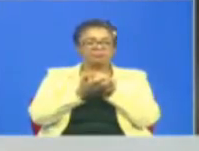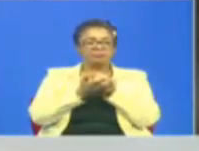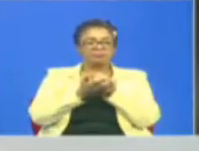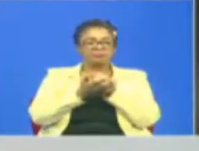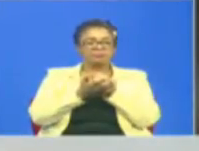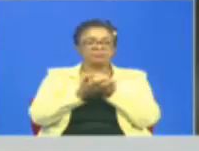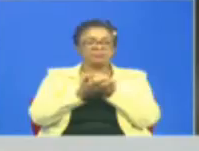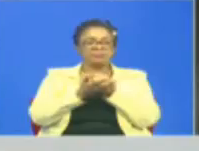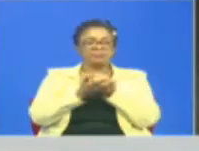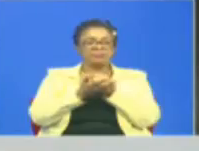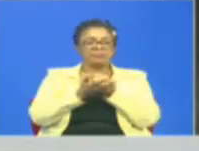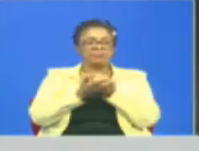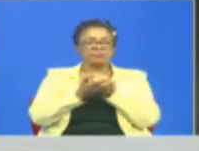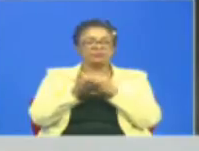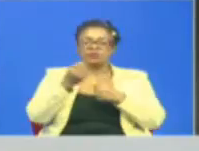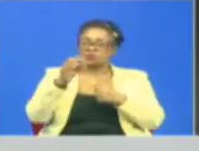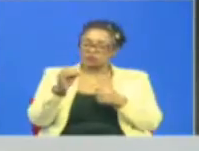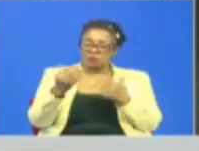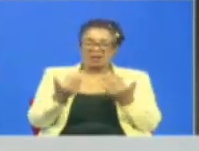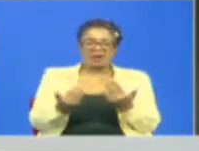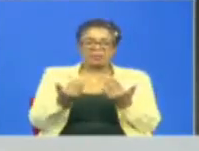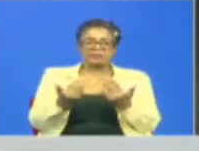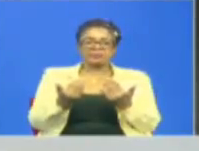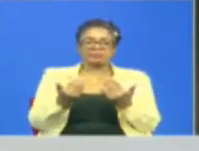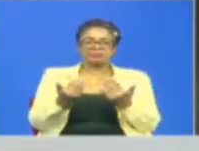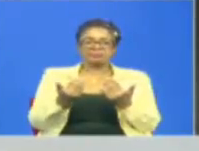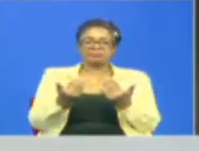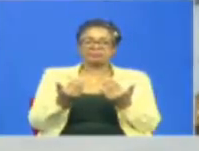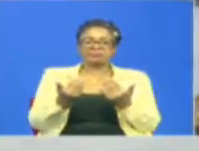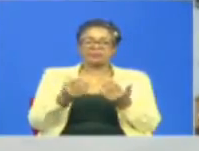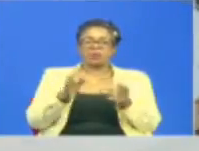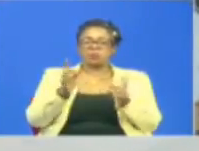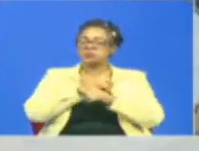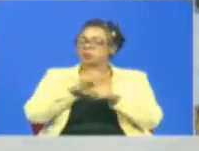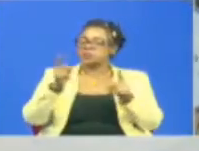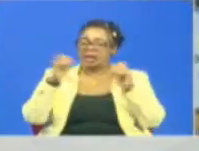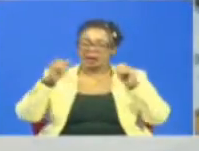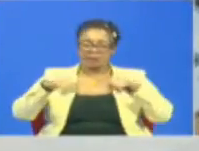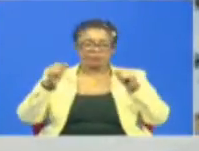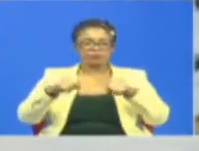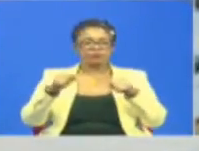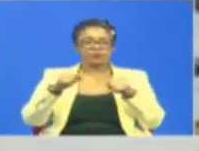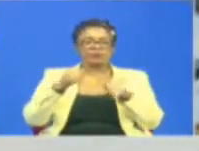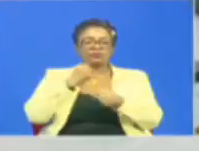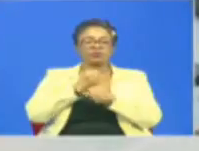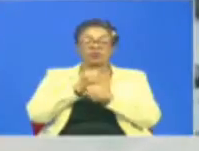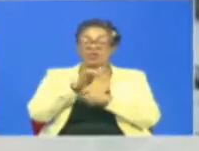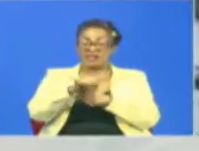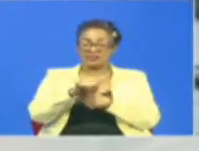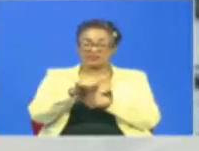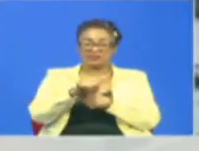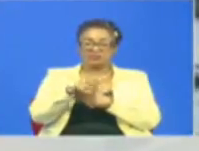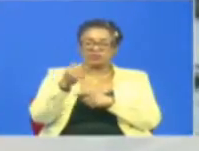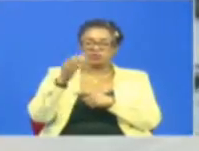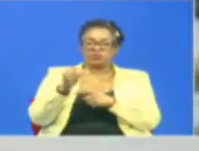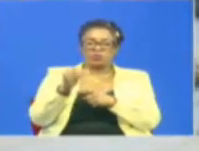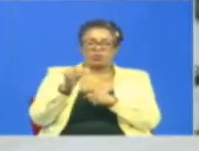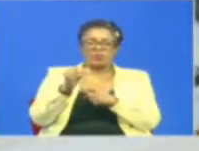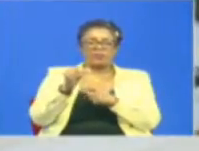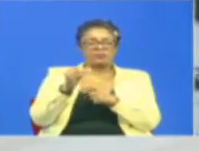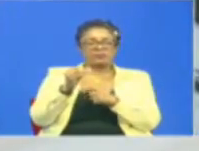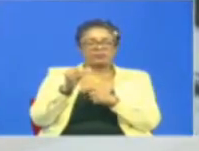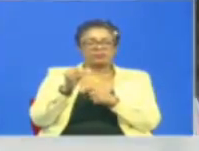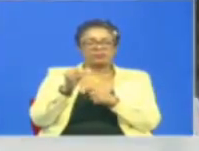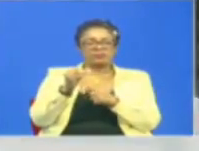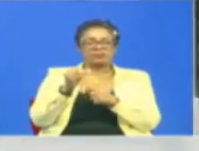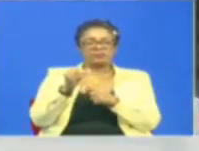their homework. Yes, so I do not understand how I was not able to do that. You feel very useless because you see, you've been